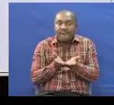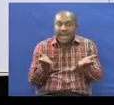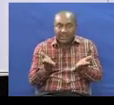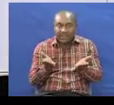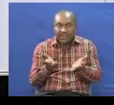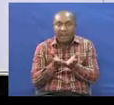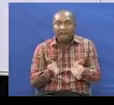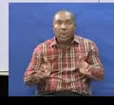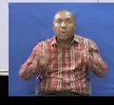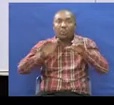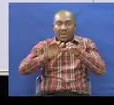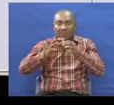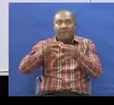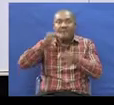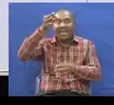flask.